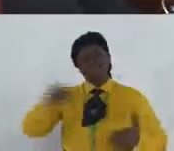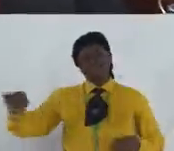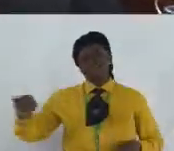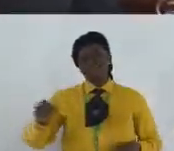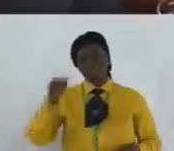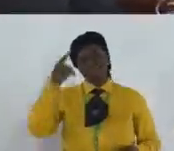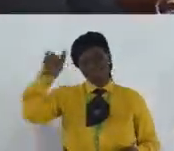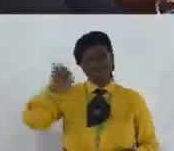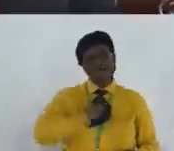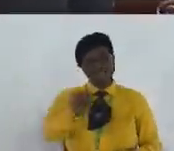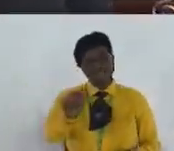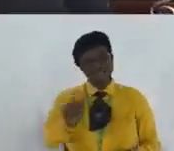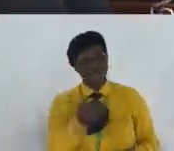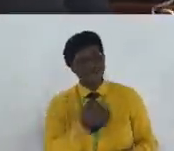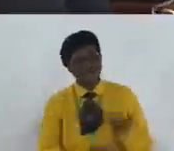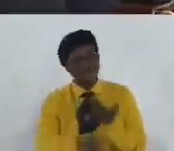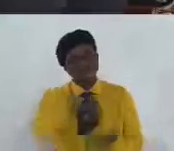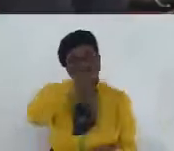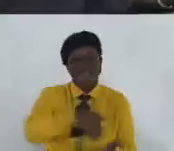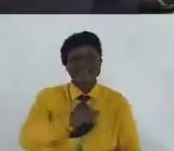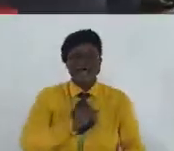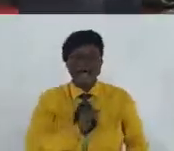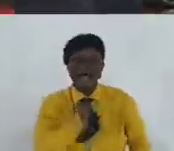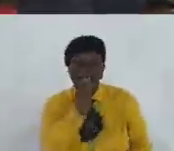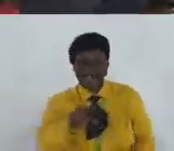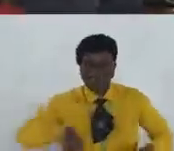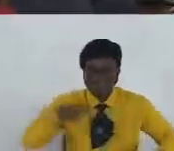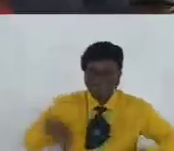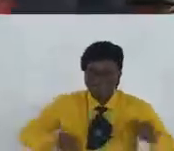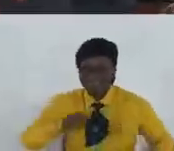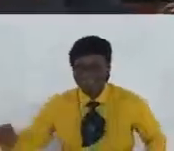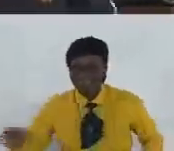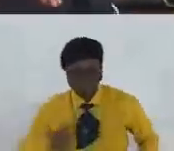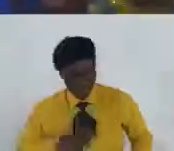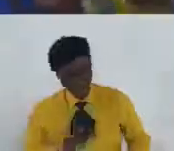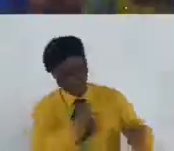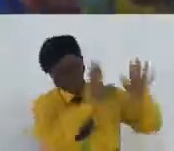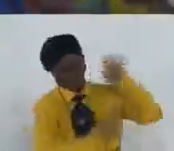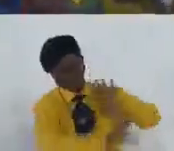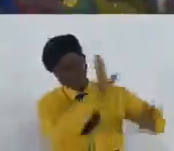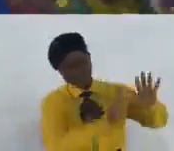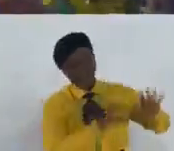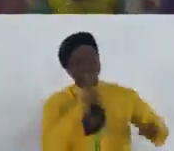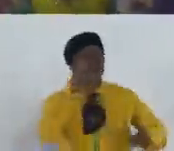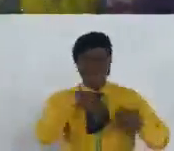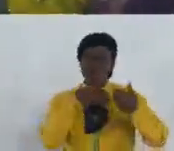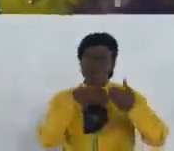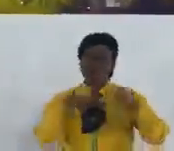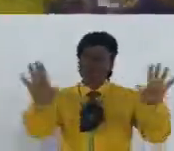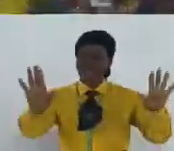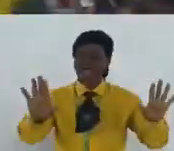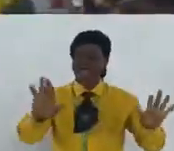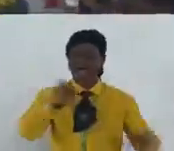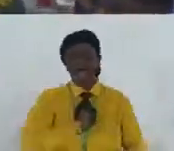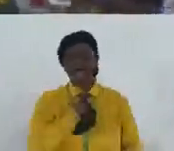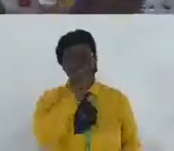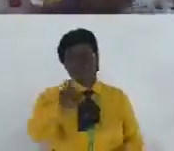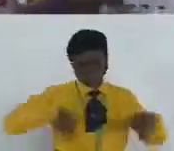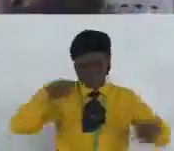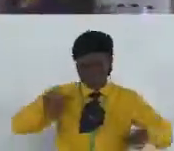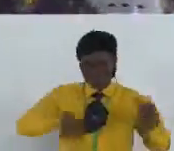born again. Hallelujah. I am rejoicing, my siege is now over.